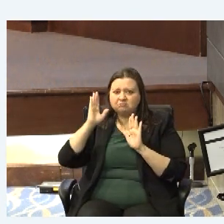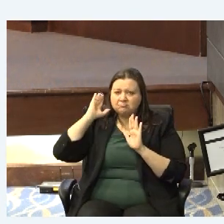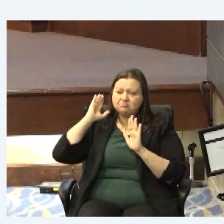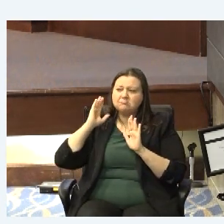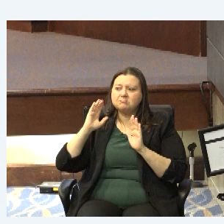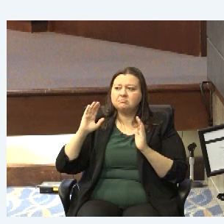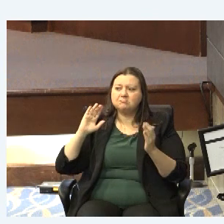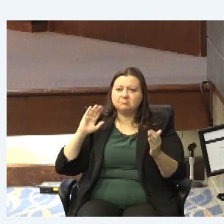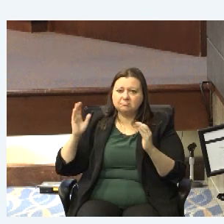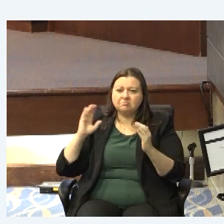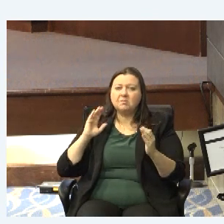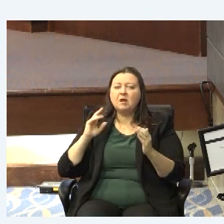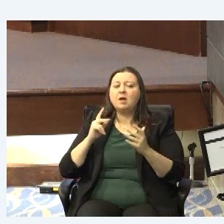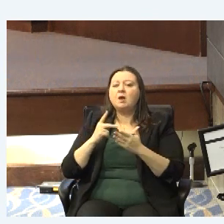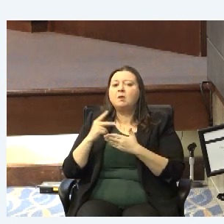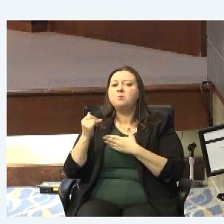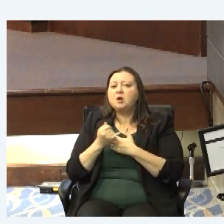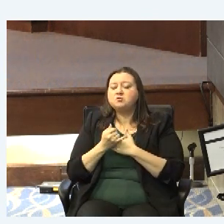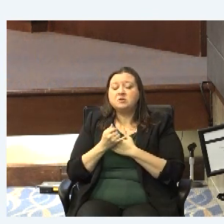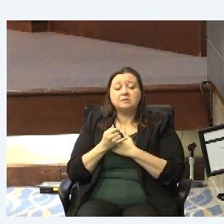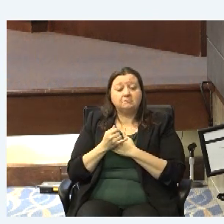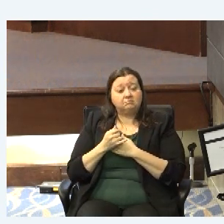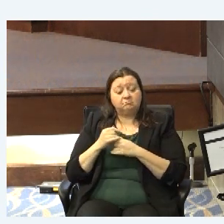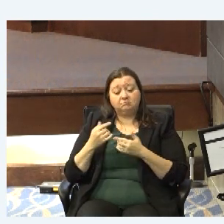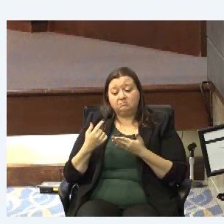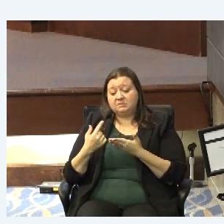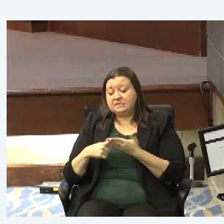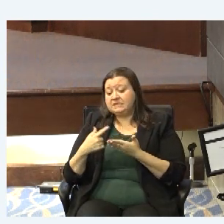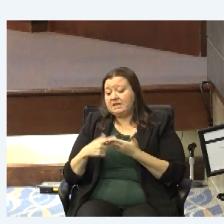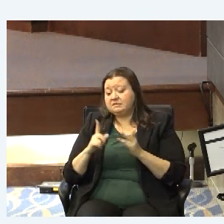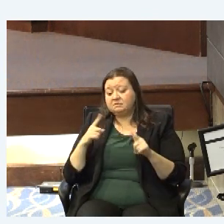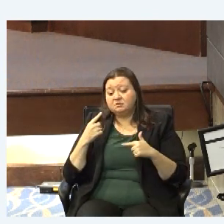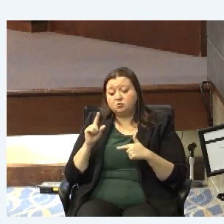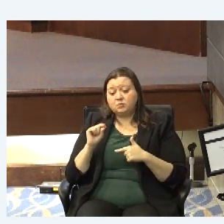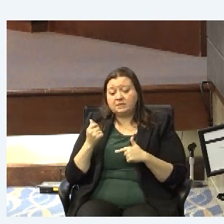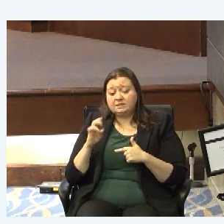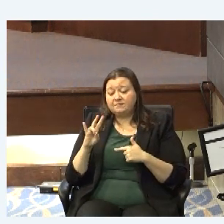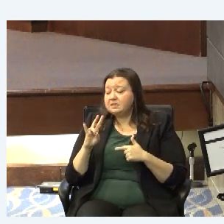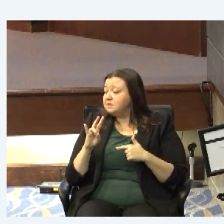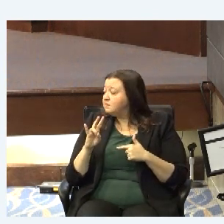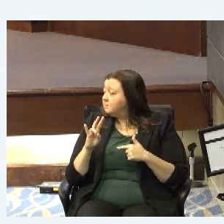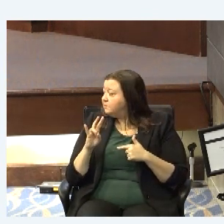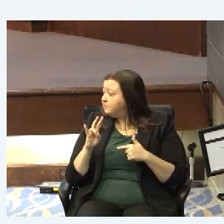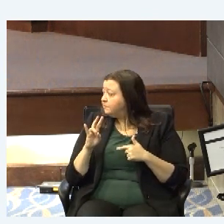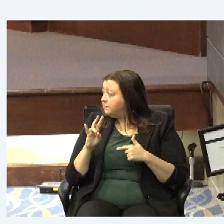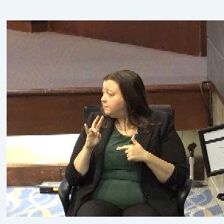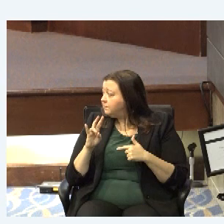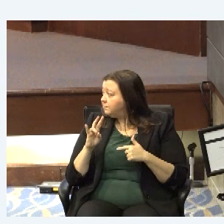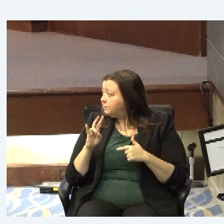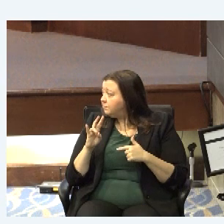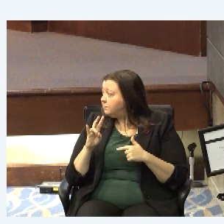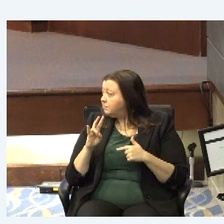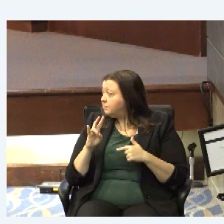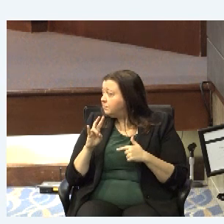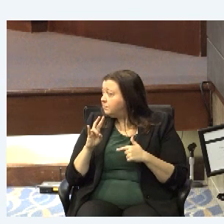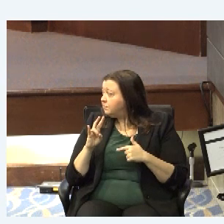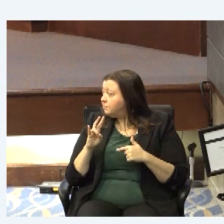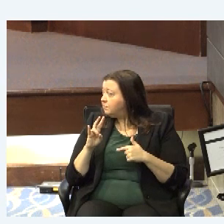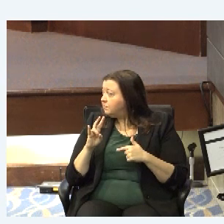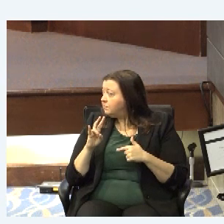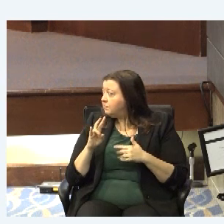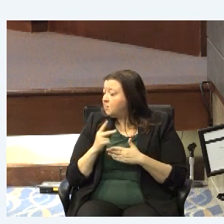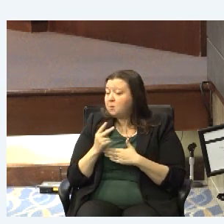This project has been actively discussed since 2017, but really this project is the